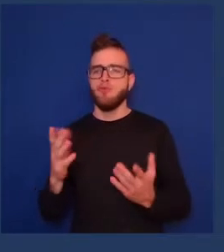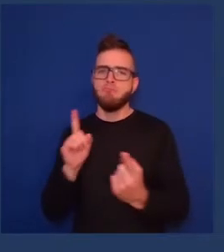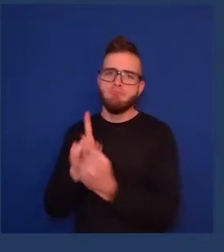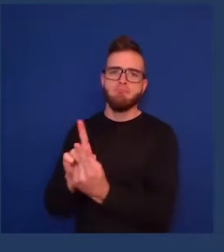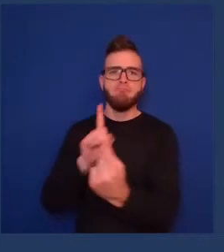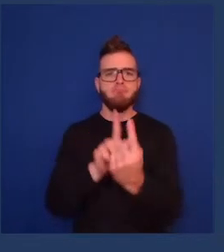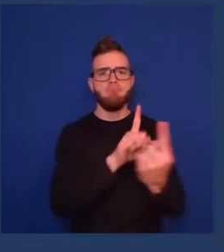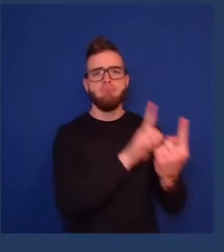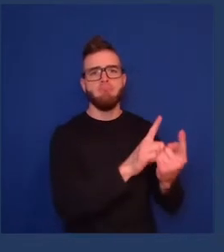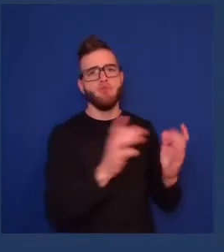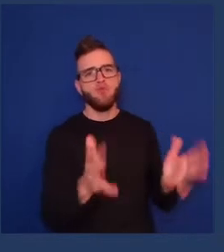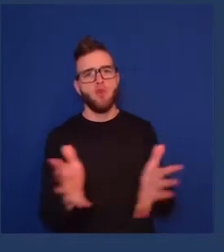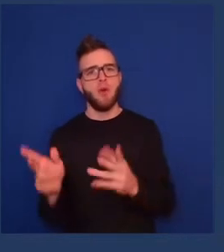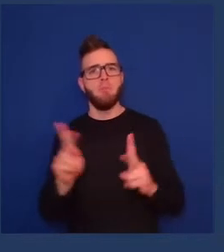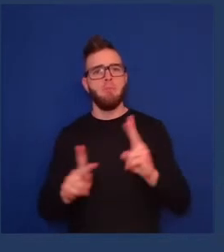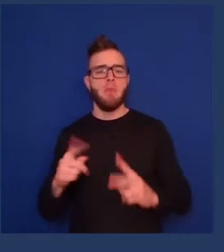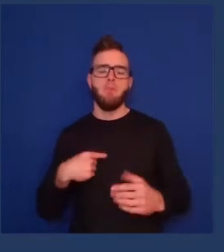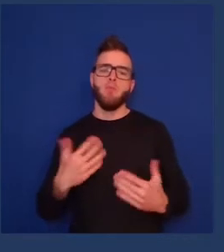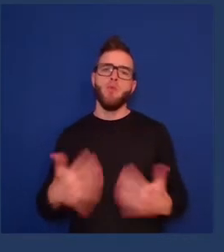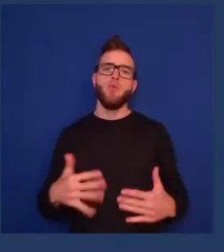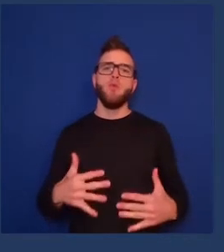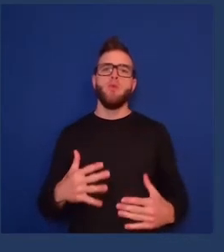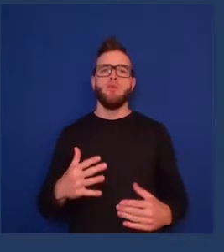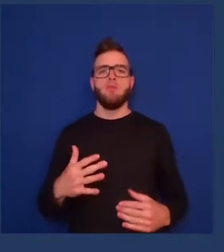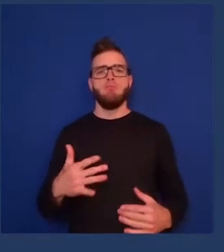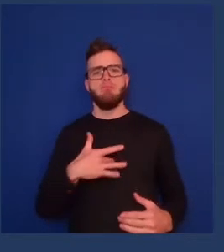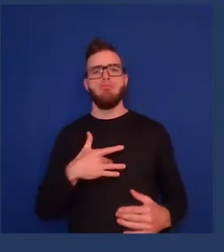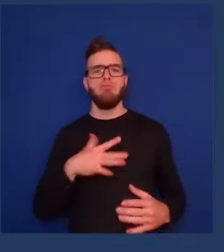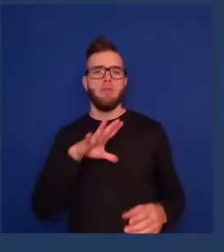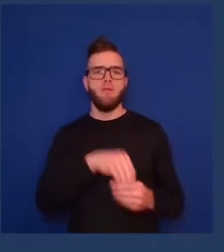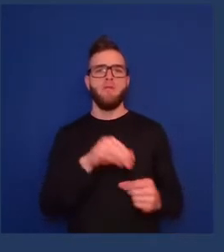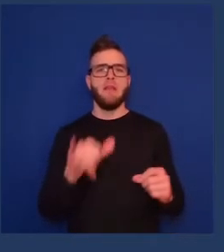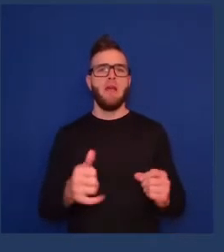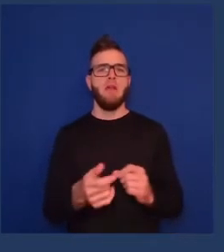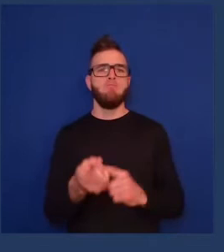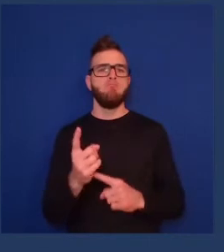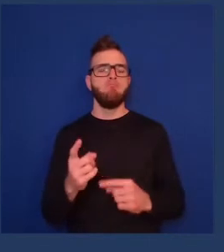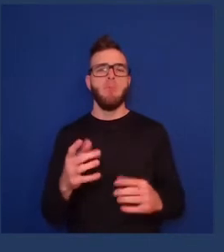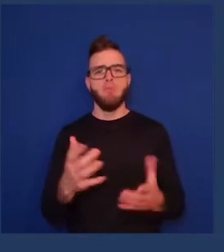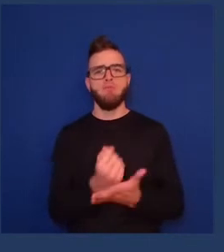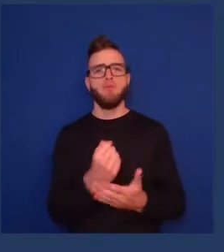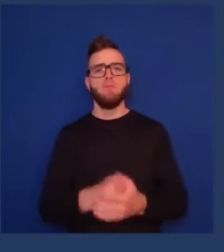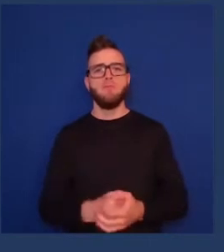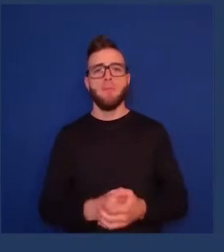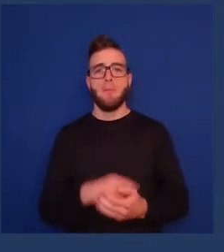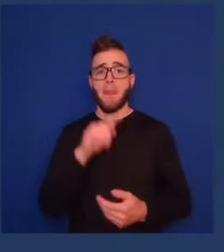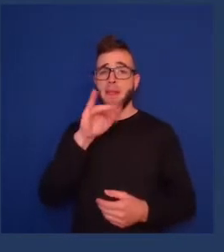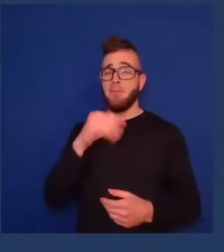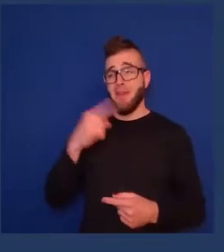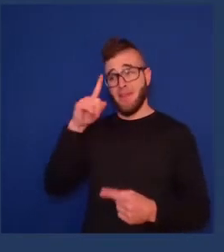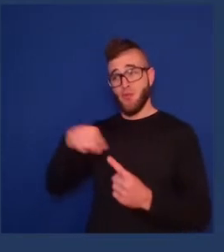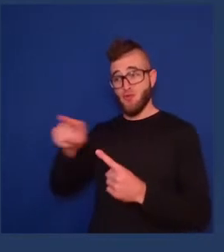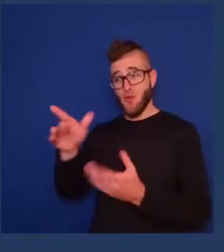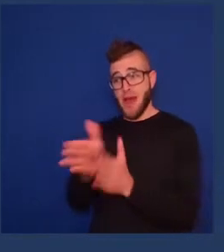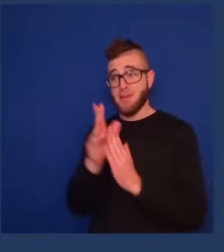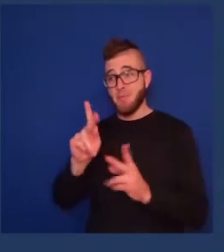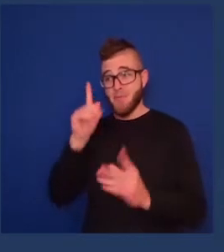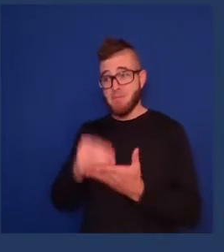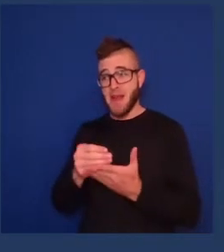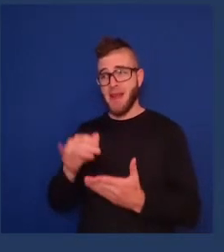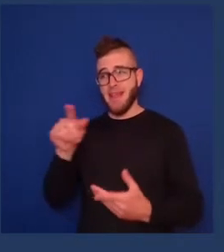Washington. This is a wonderful cause to go talk to people about. So I really appreciate the opportunity to be involved in it